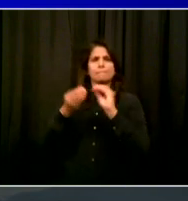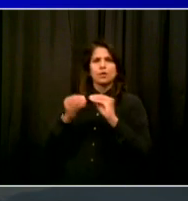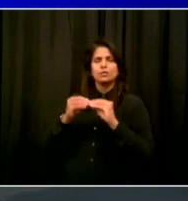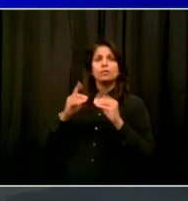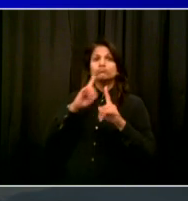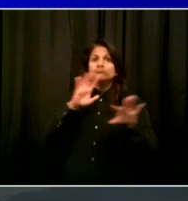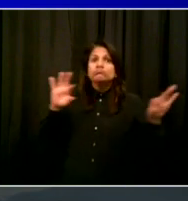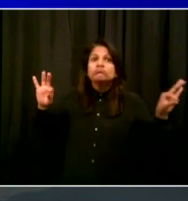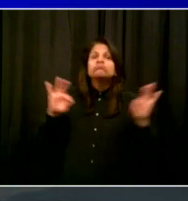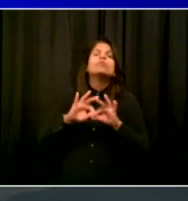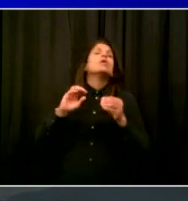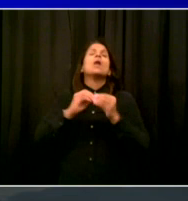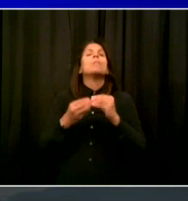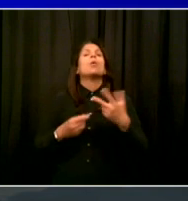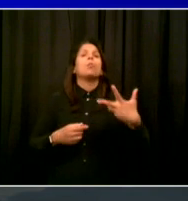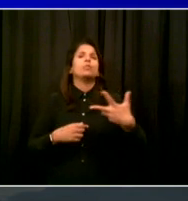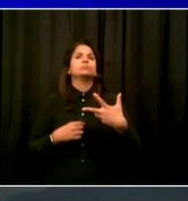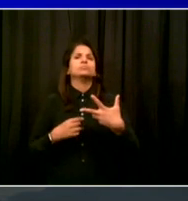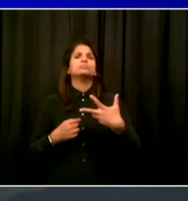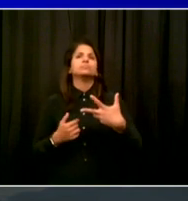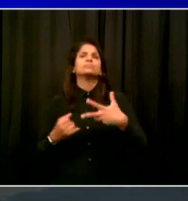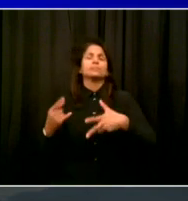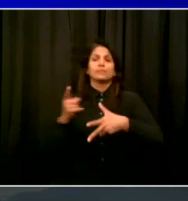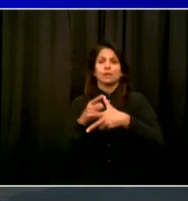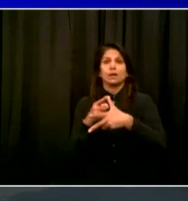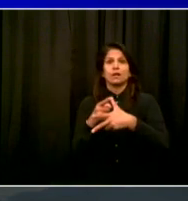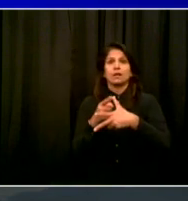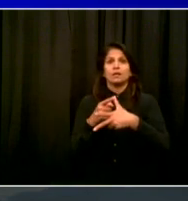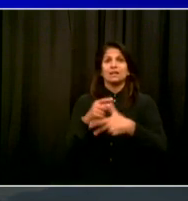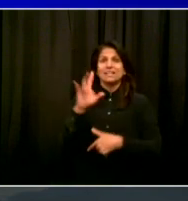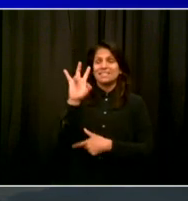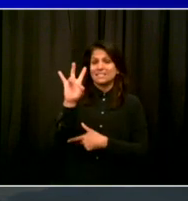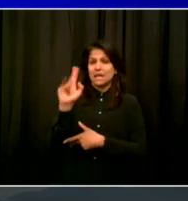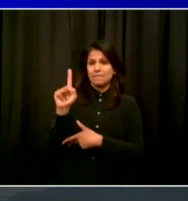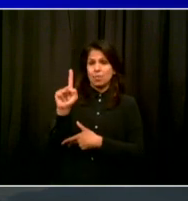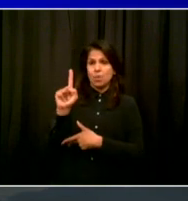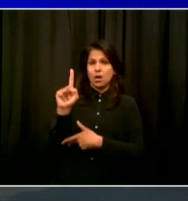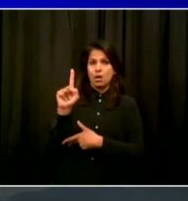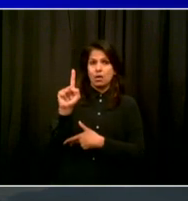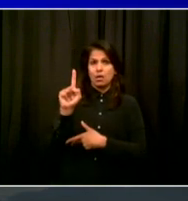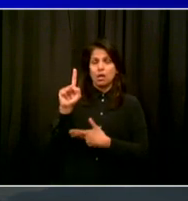threshold is 200 patients. Today's report, 71, with a confirmed positivity level of